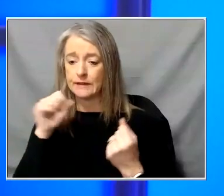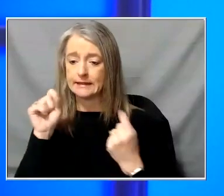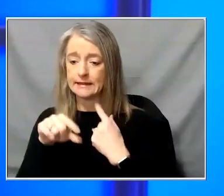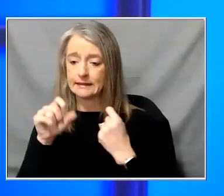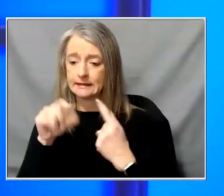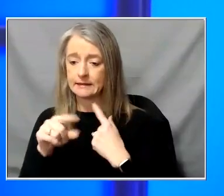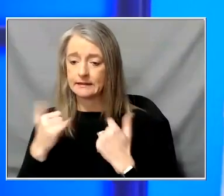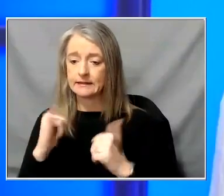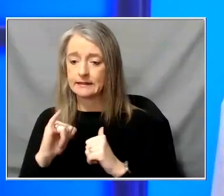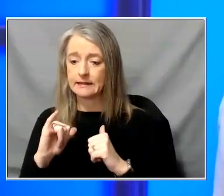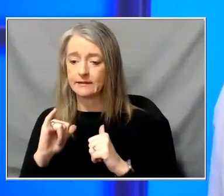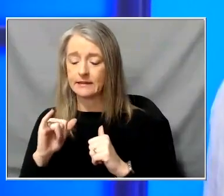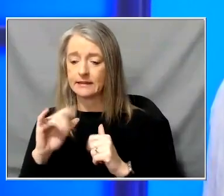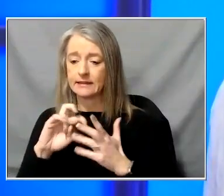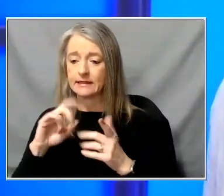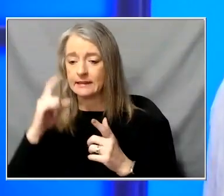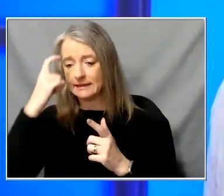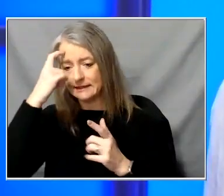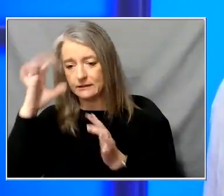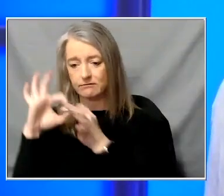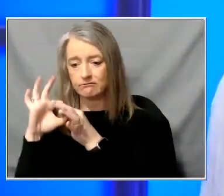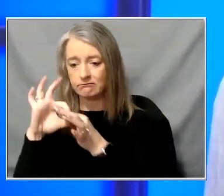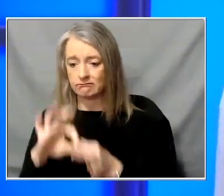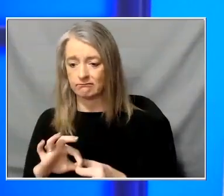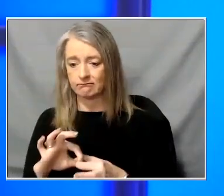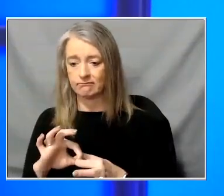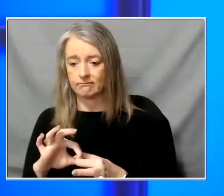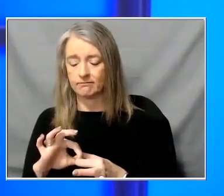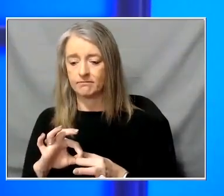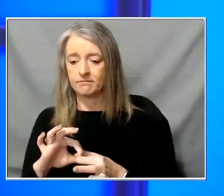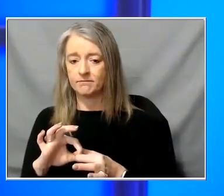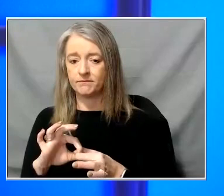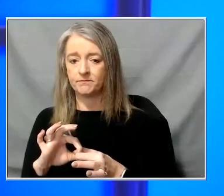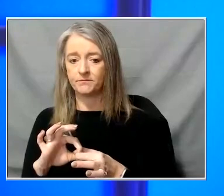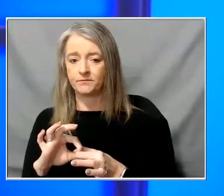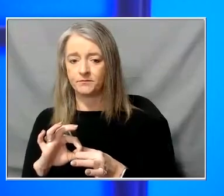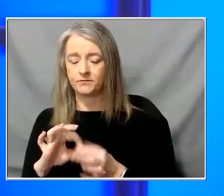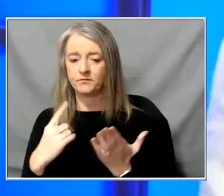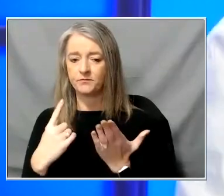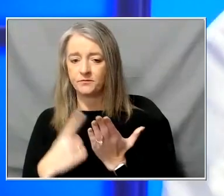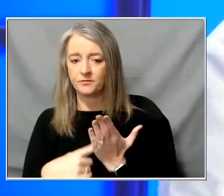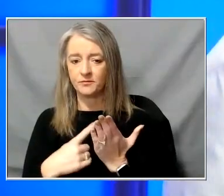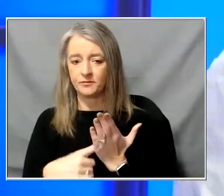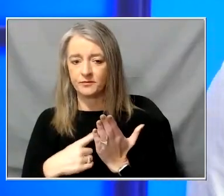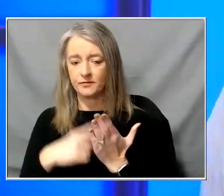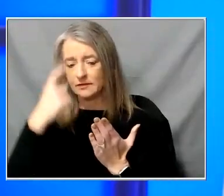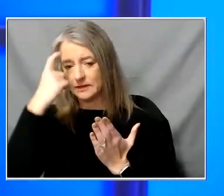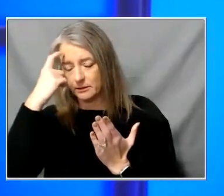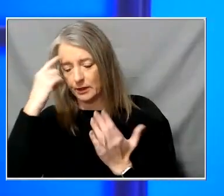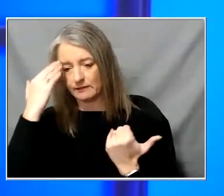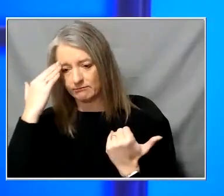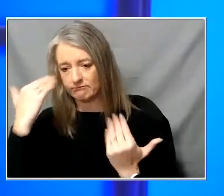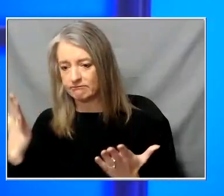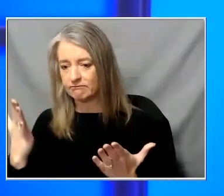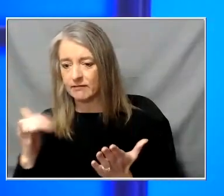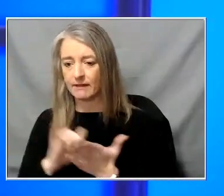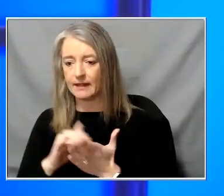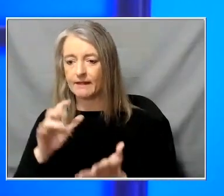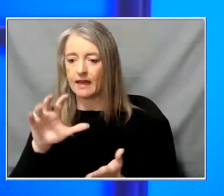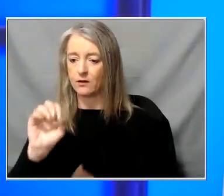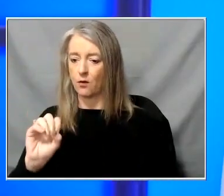a role in what we think is going on. And certainly sometimes chest pain that shows up in the kind of the